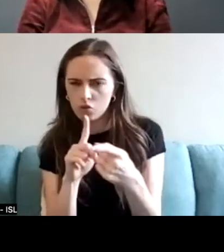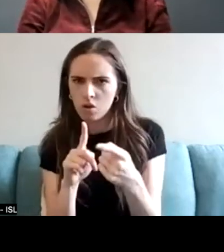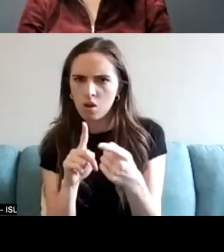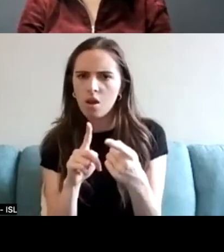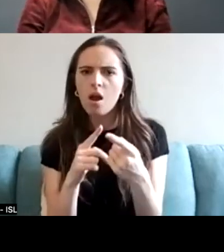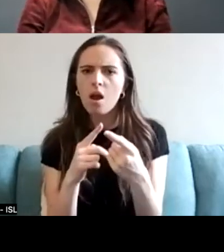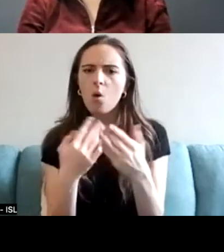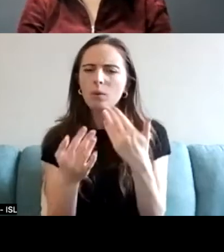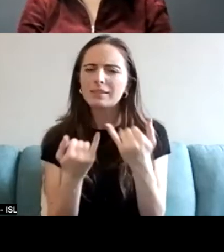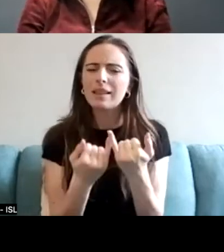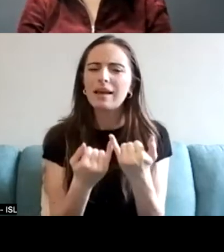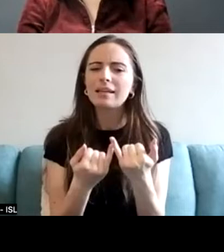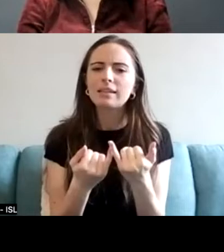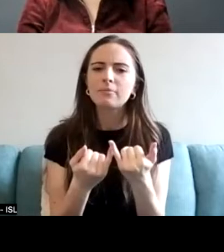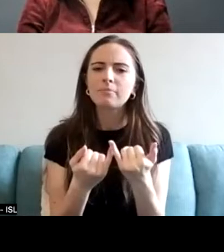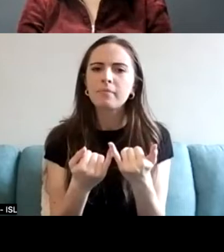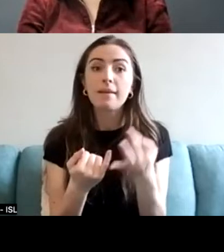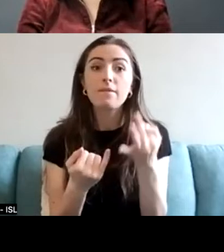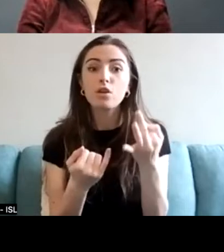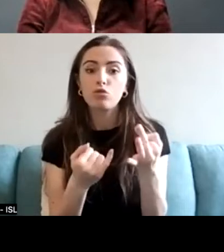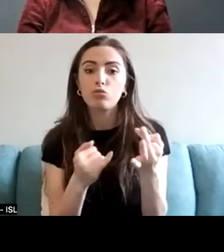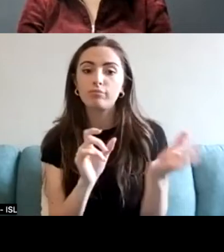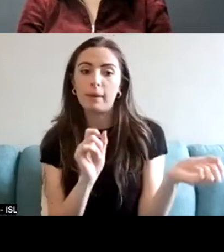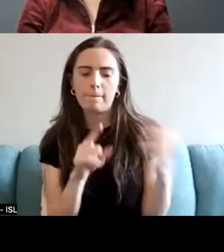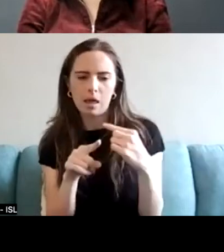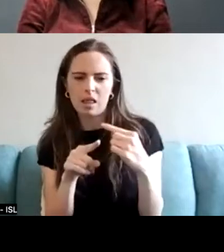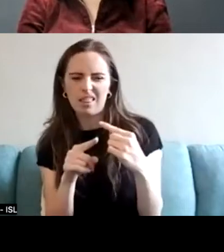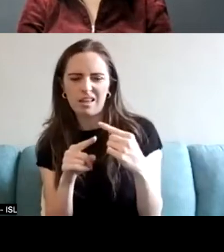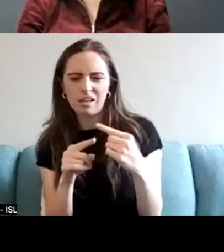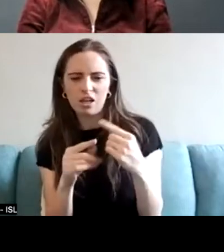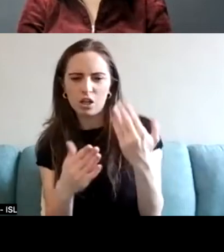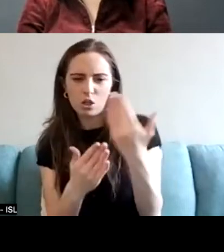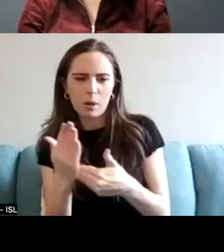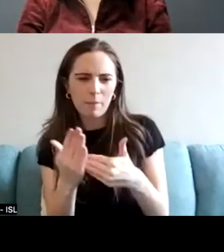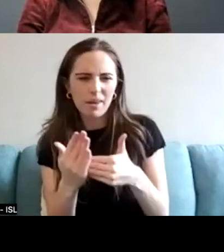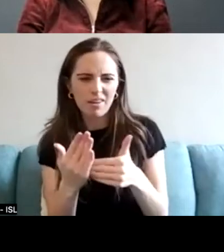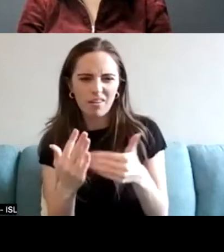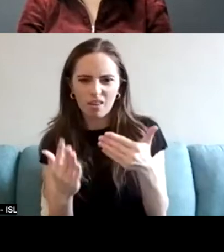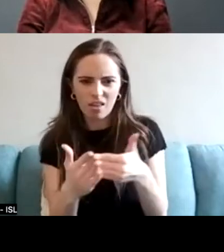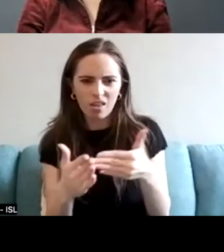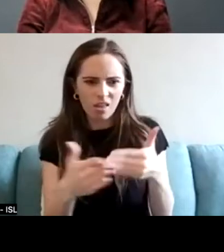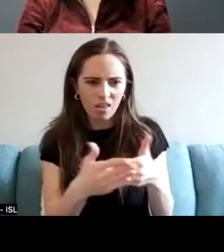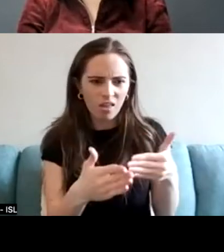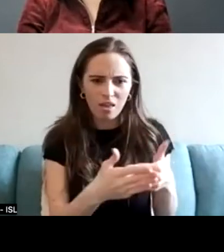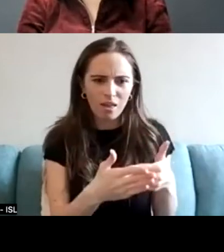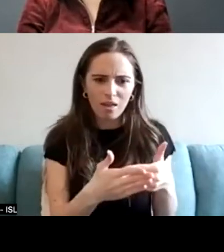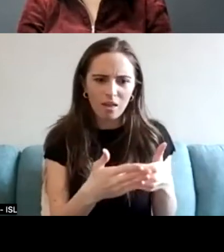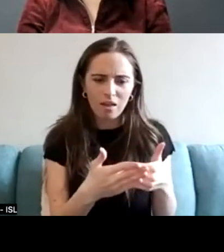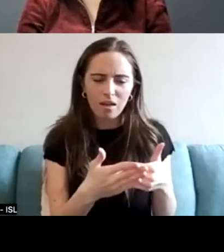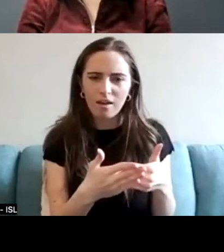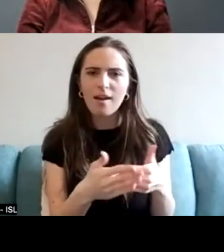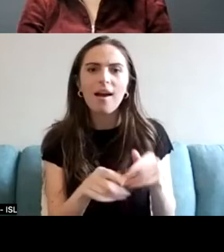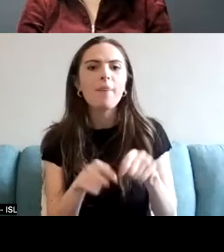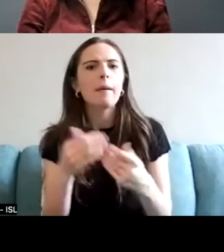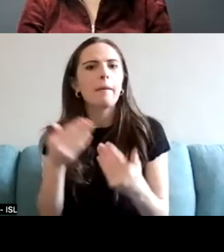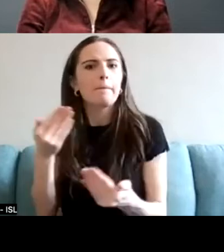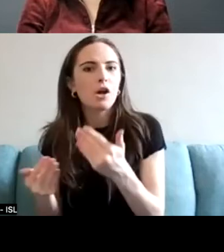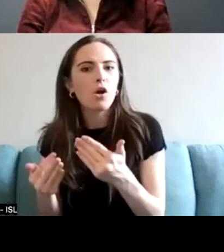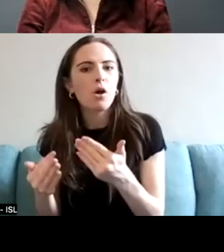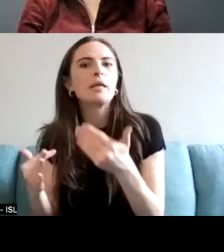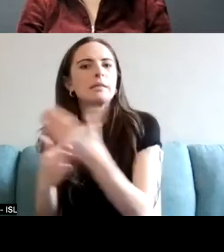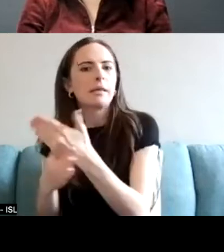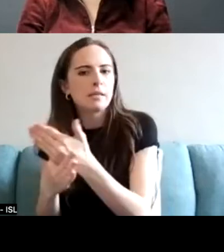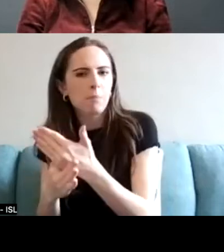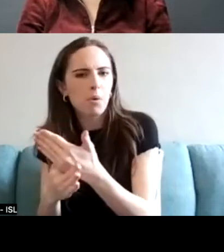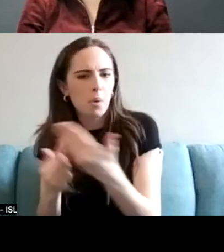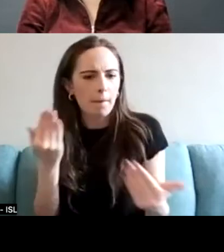when you kind of receive that inaccessible documents and kind of the impact it has on your work versus maybe when you receive an accessible document, and kind